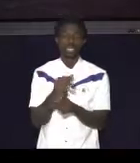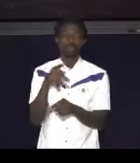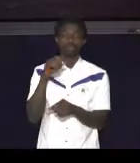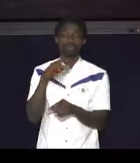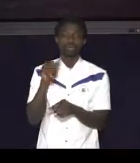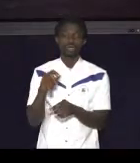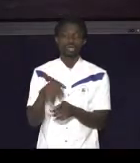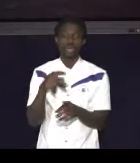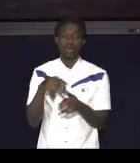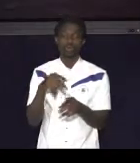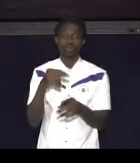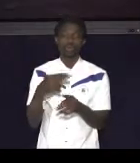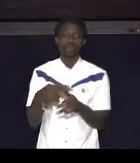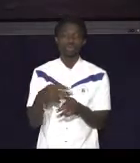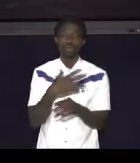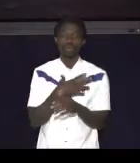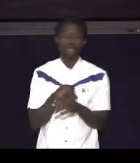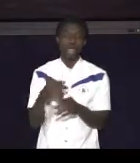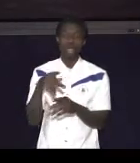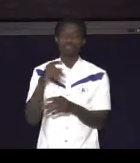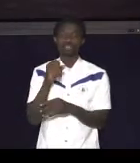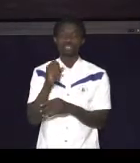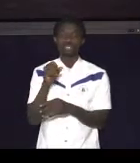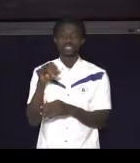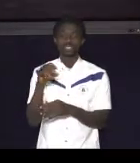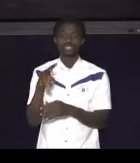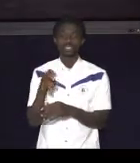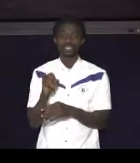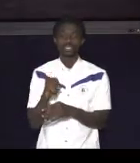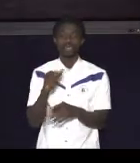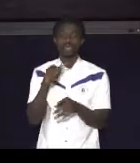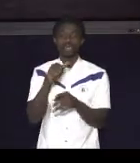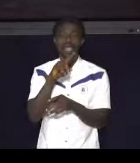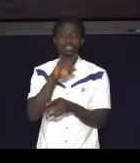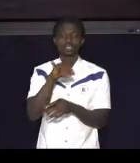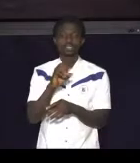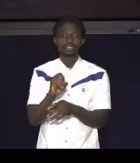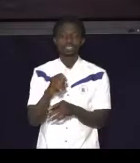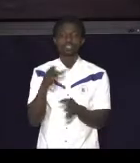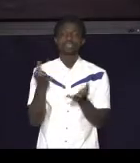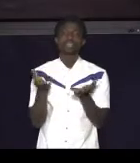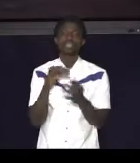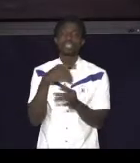plural pronouns and possessive adjectives. Here is what I mean.